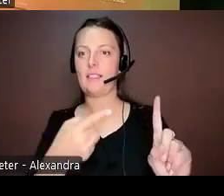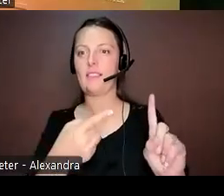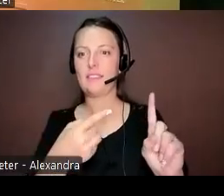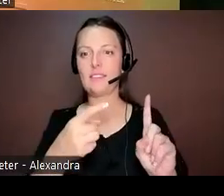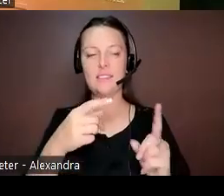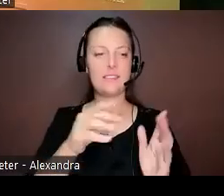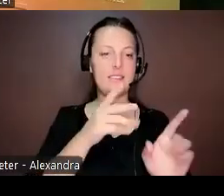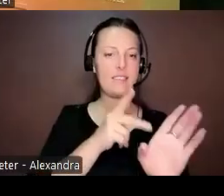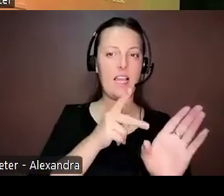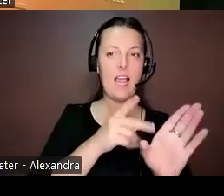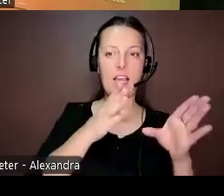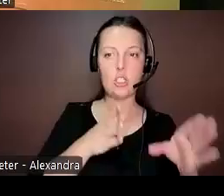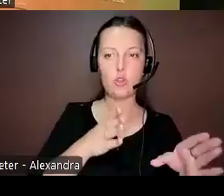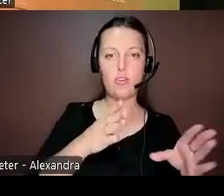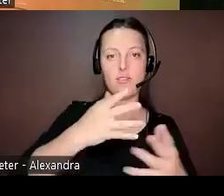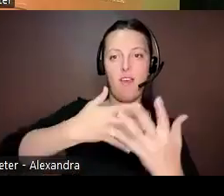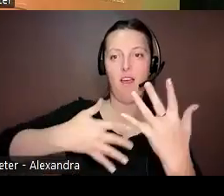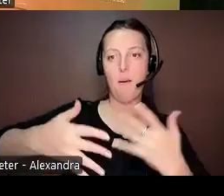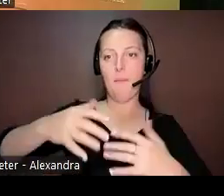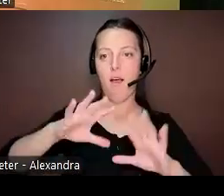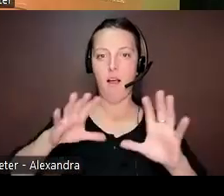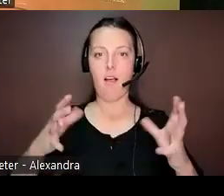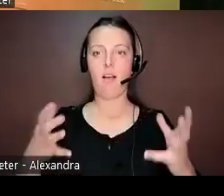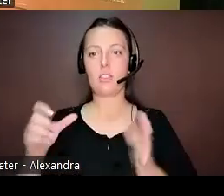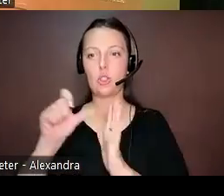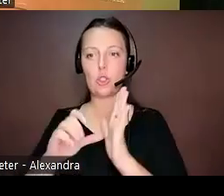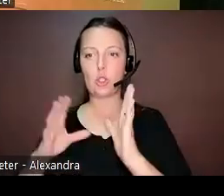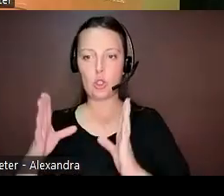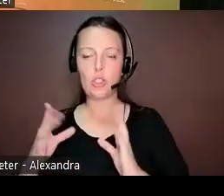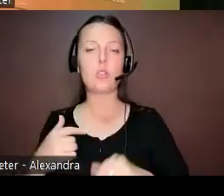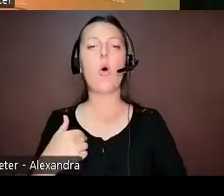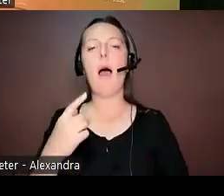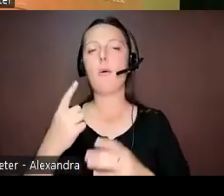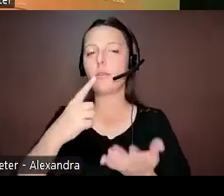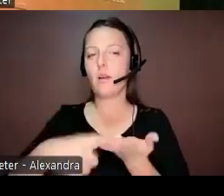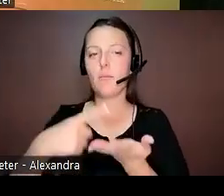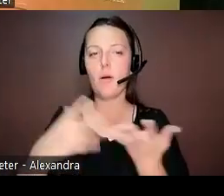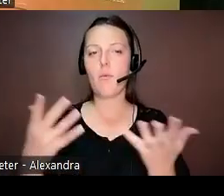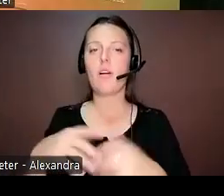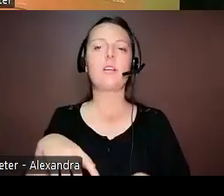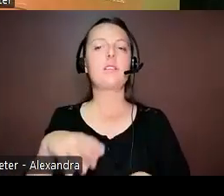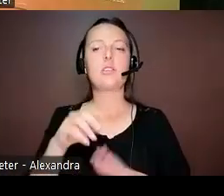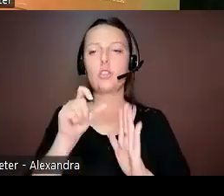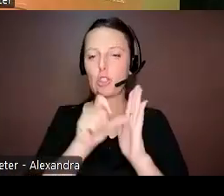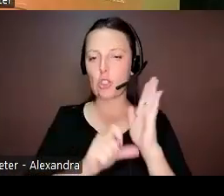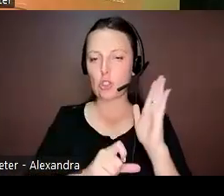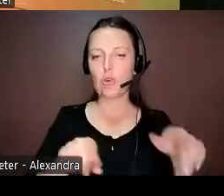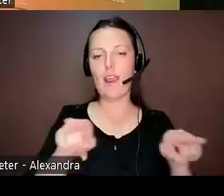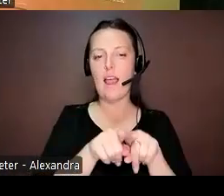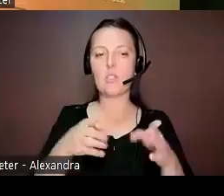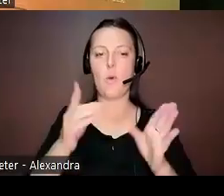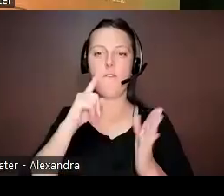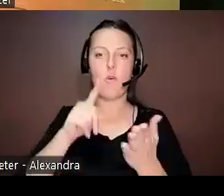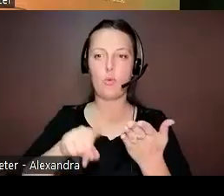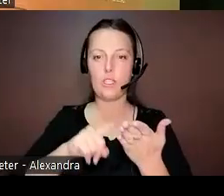was utilizing surgery as a research paradigm to study neuropsychiatric syndrome.